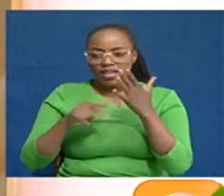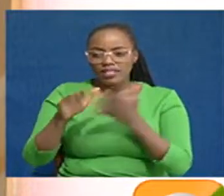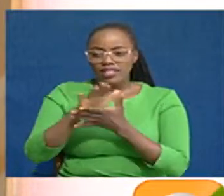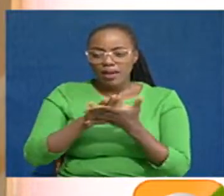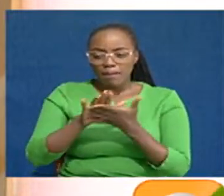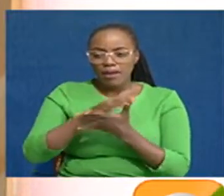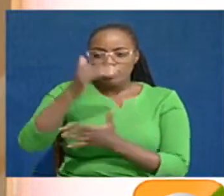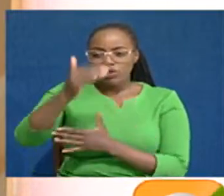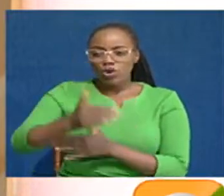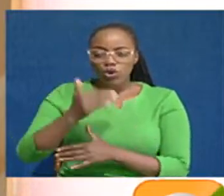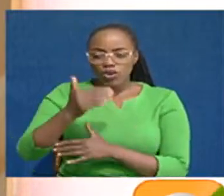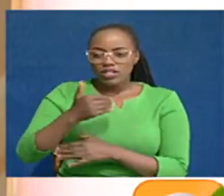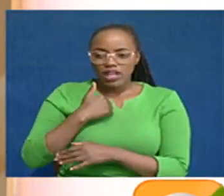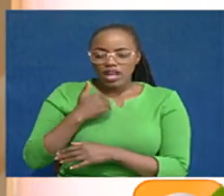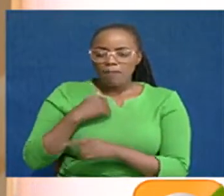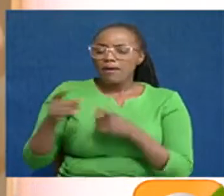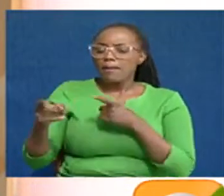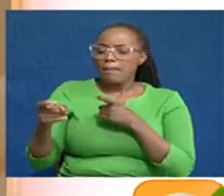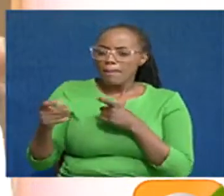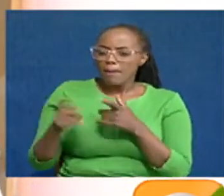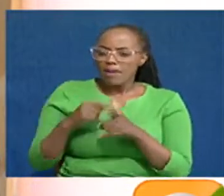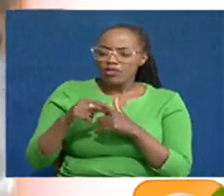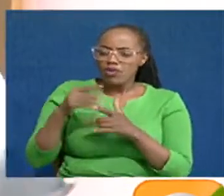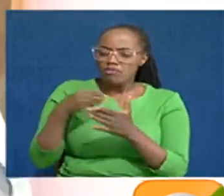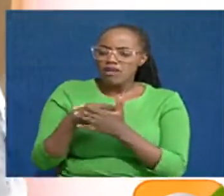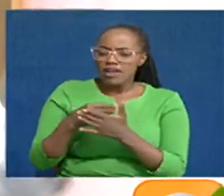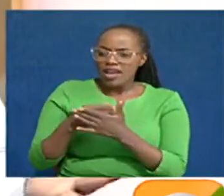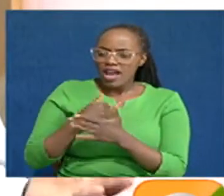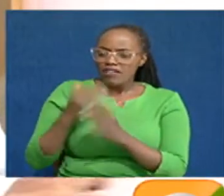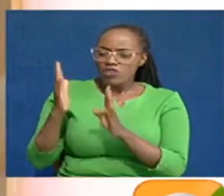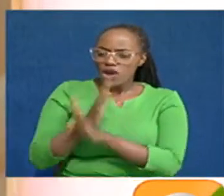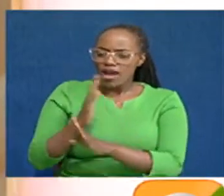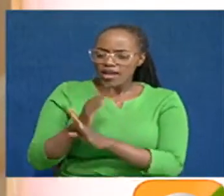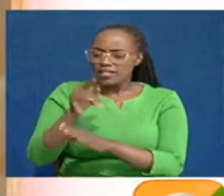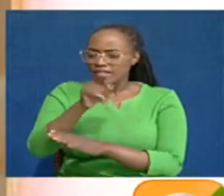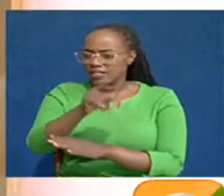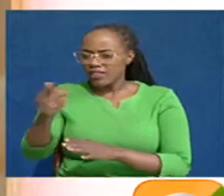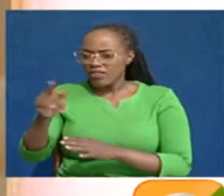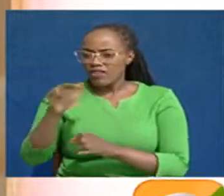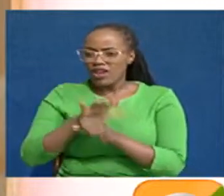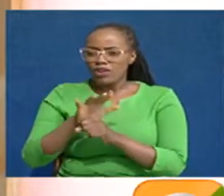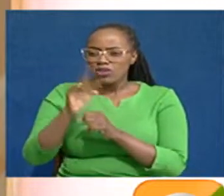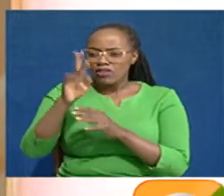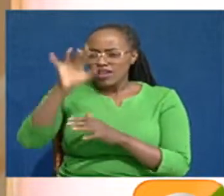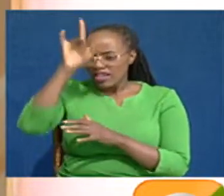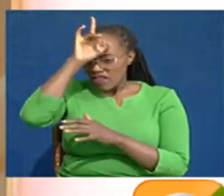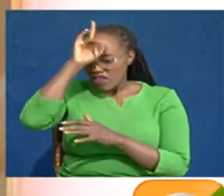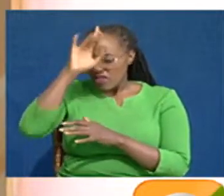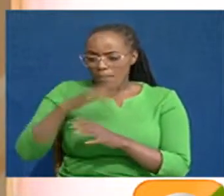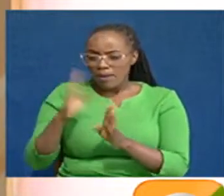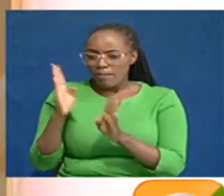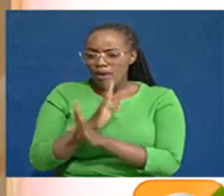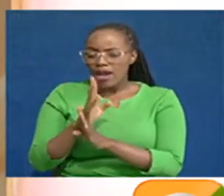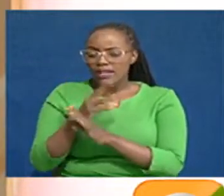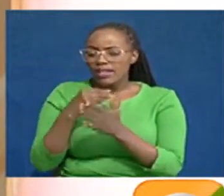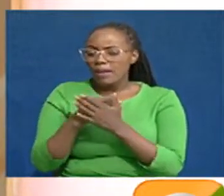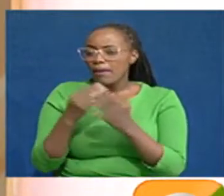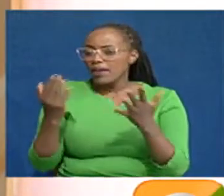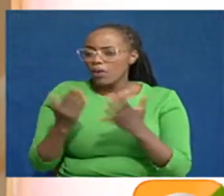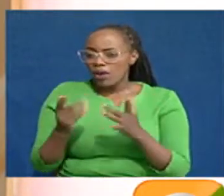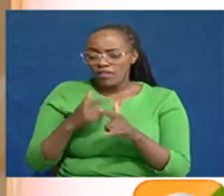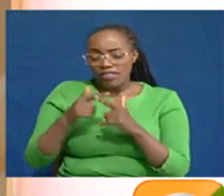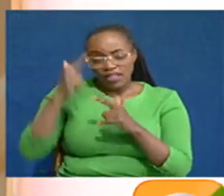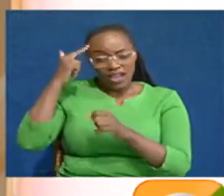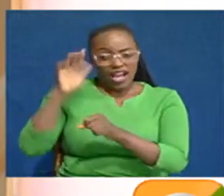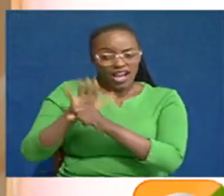we've always been scolded that you have money and you're hiding it somewhere. Most of Kenya is rural. Where are these people hiding this cash? I don't think it's as